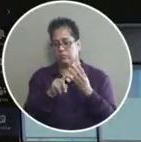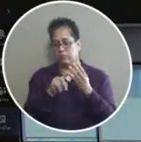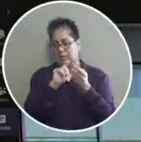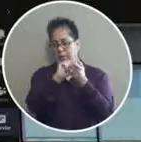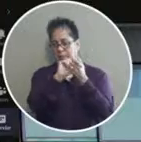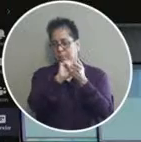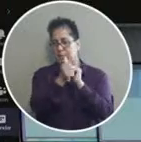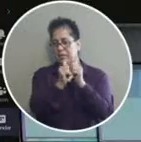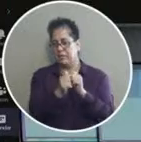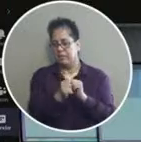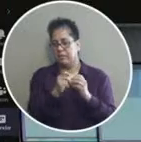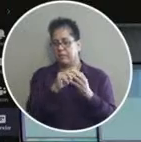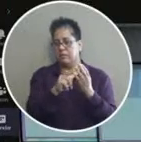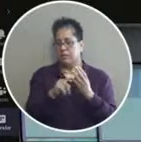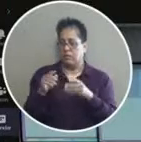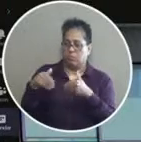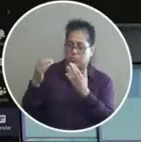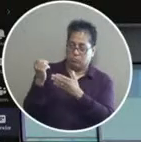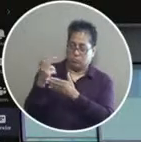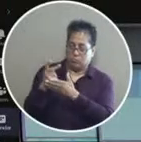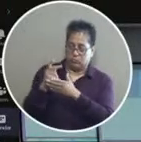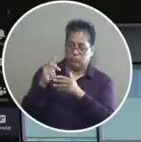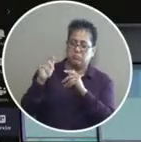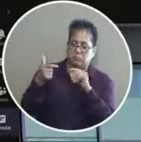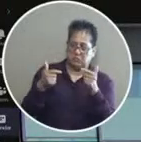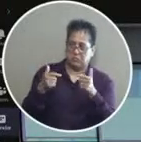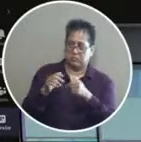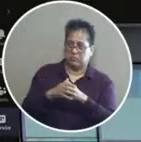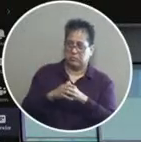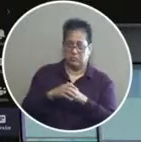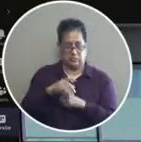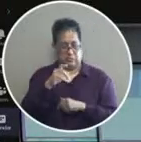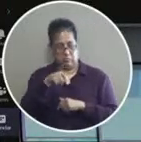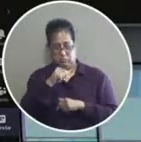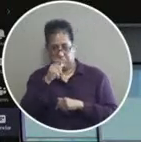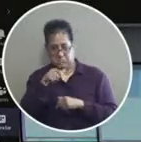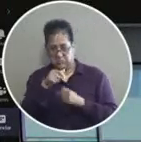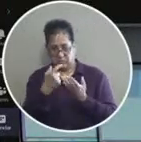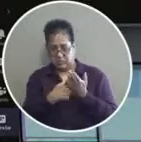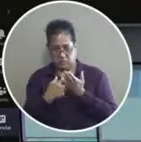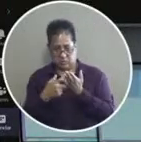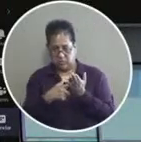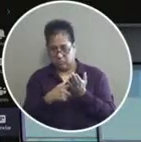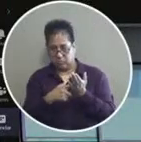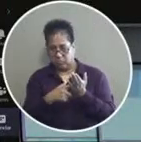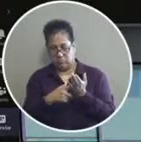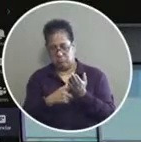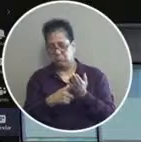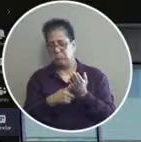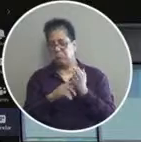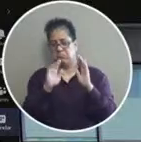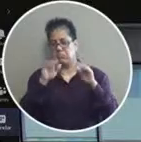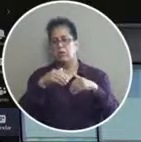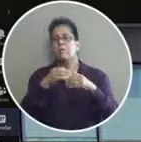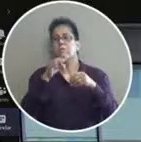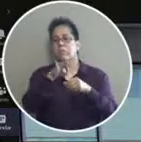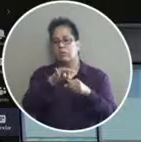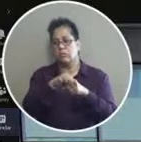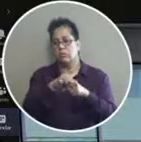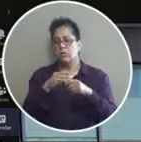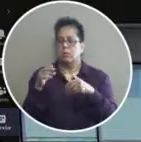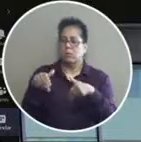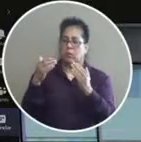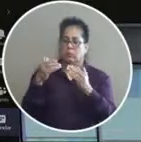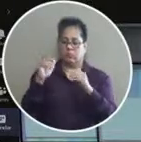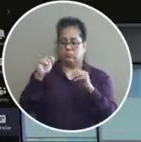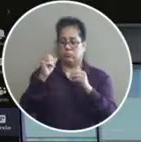Motion to approve. Second. Any need for further discussion? No. Let's vote. There is a motion